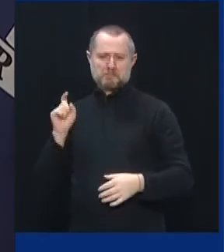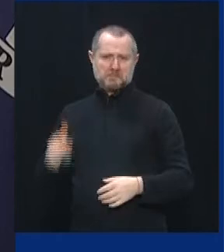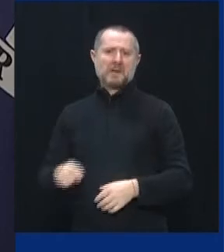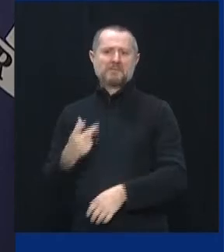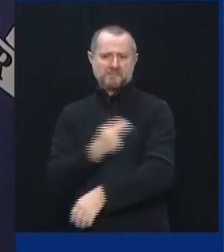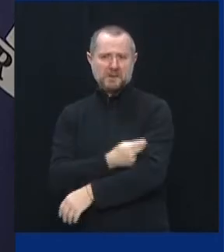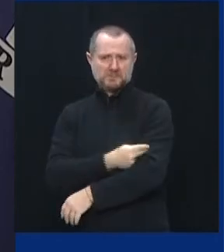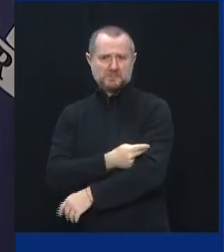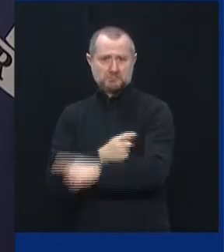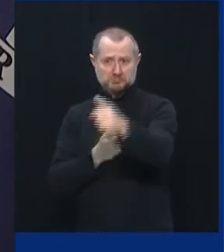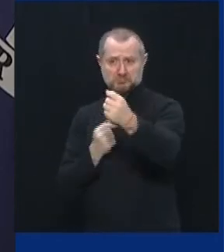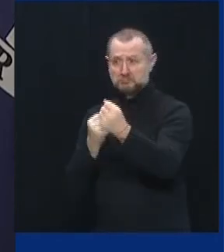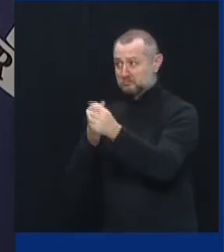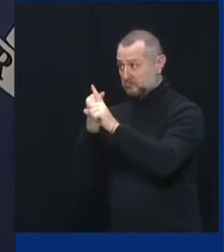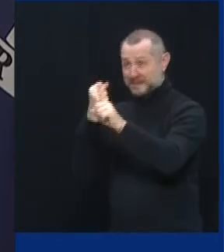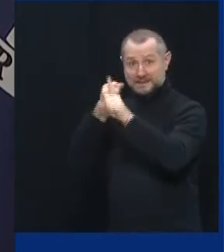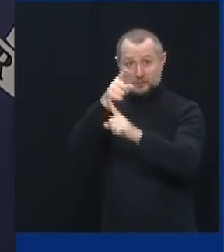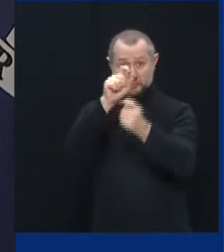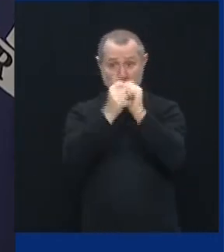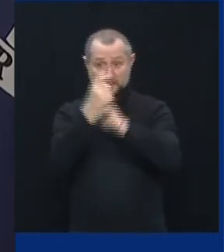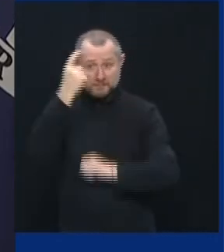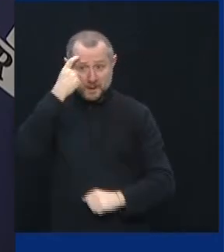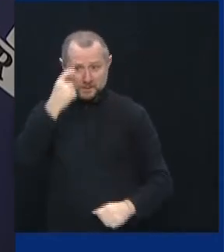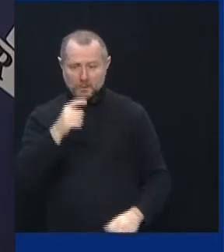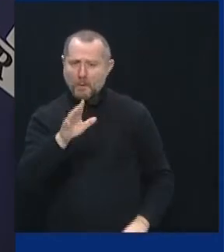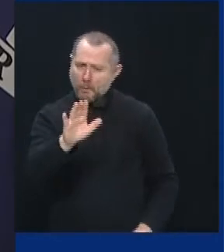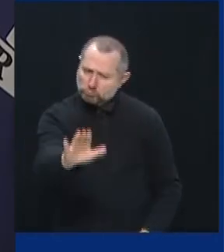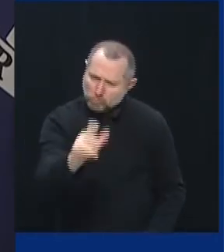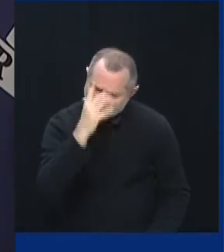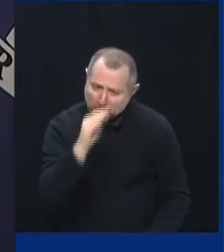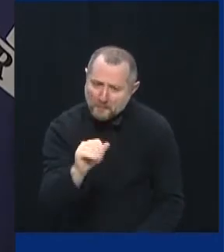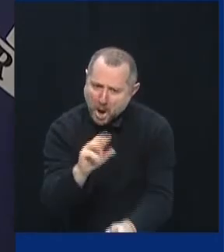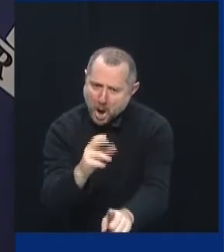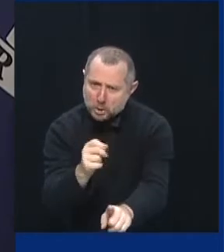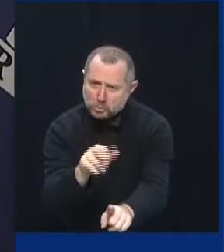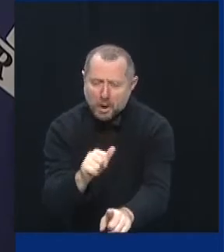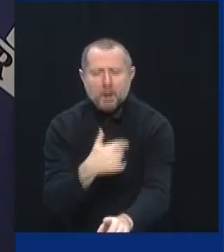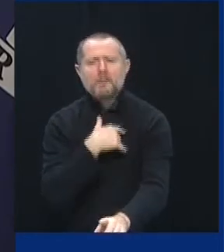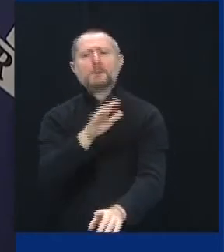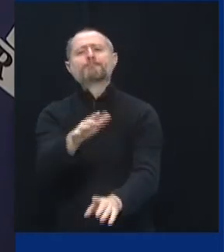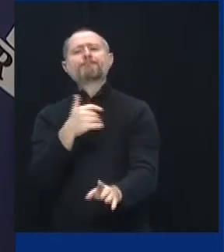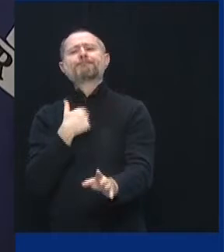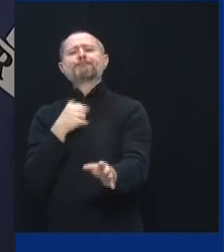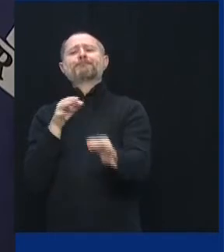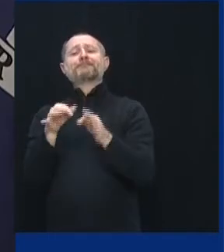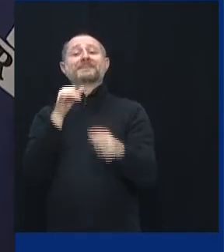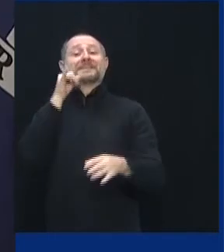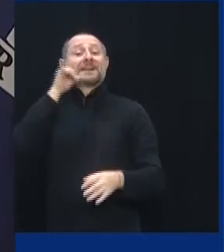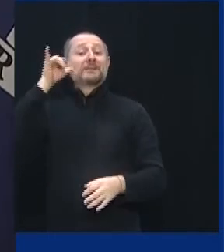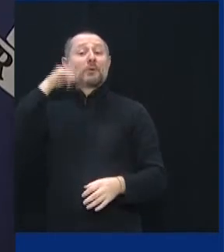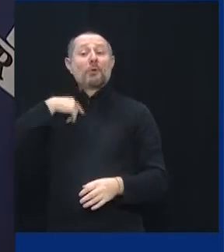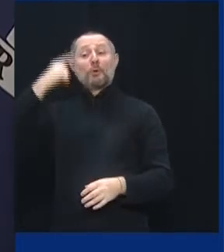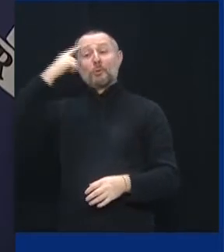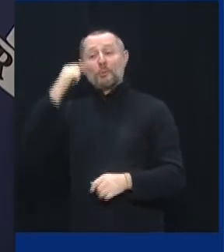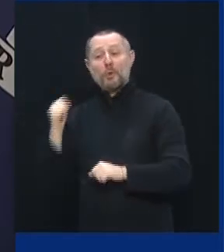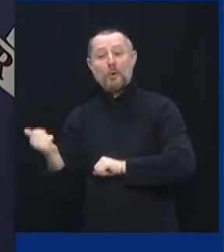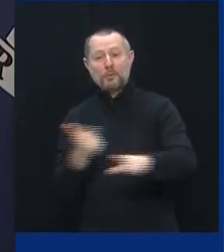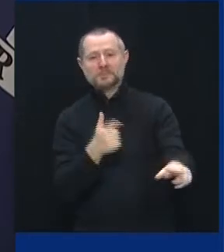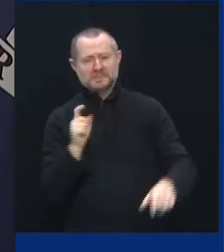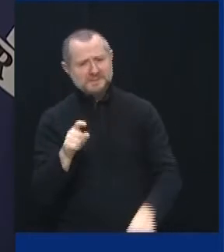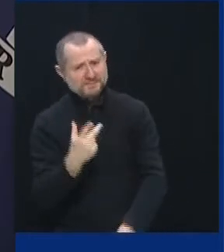Oh, no, Marcia, let's be clear. I said yesterday, I think everybody should get the vaccine. It's